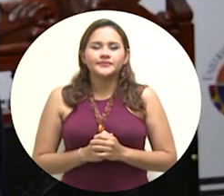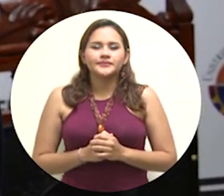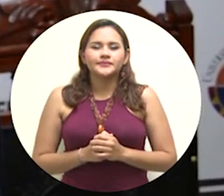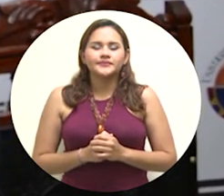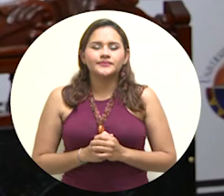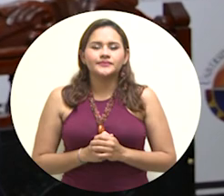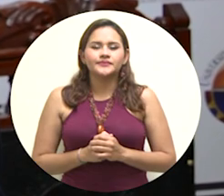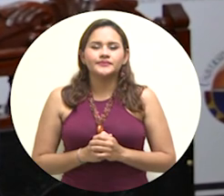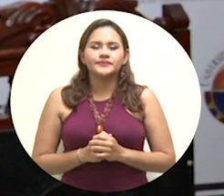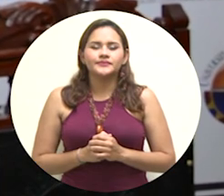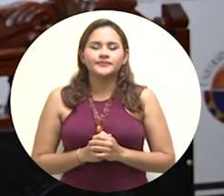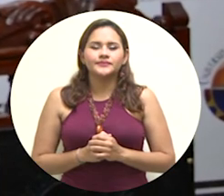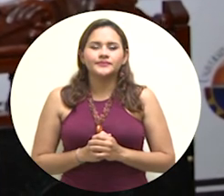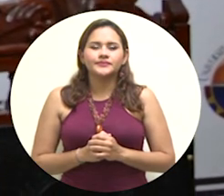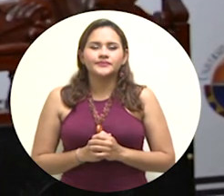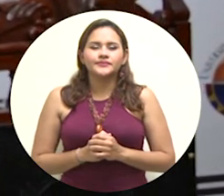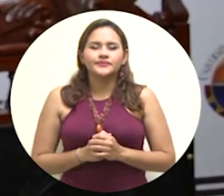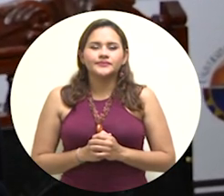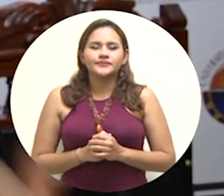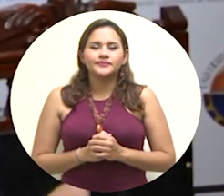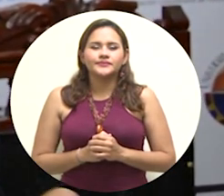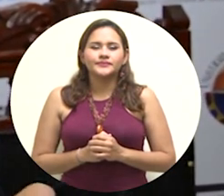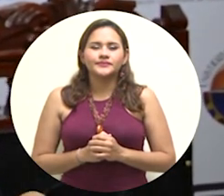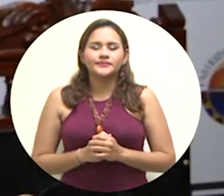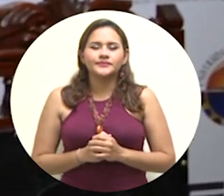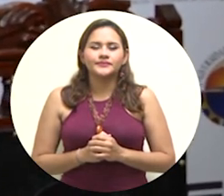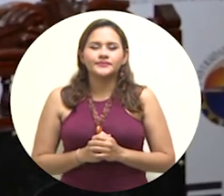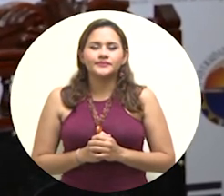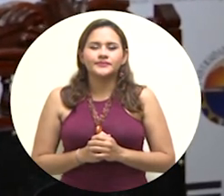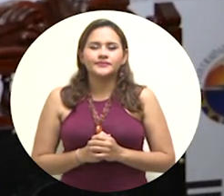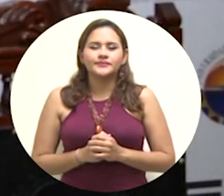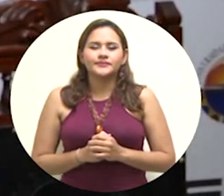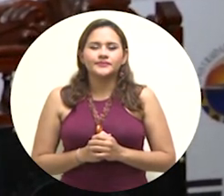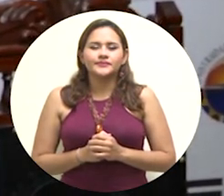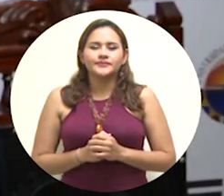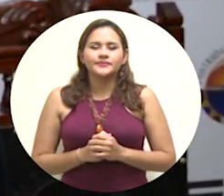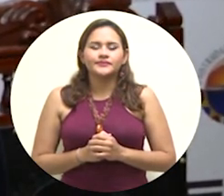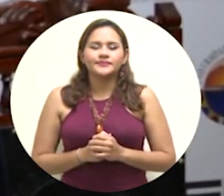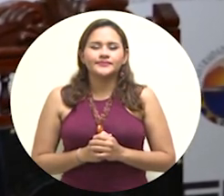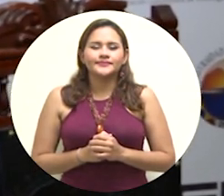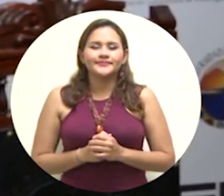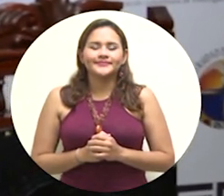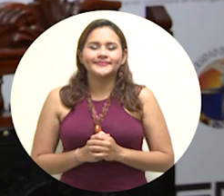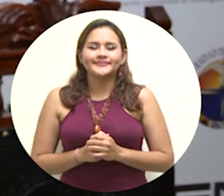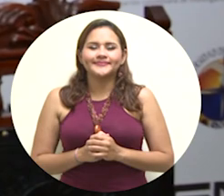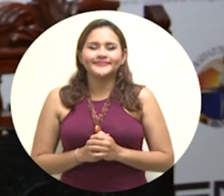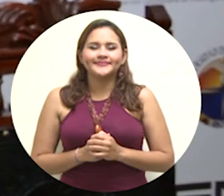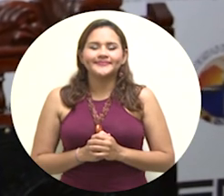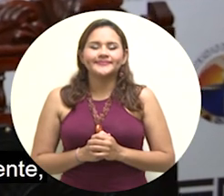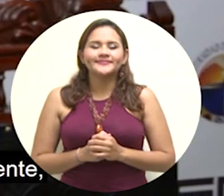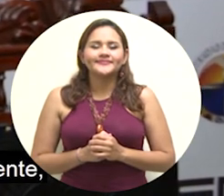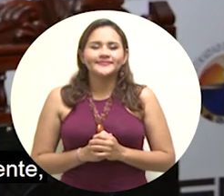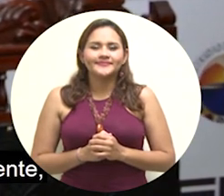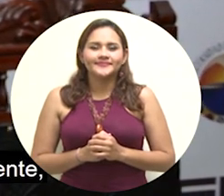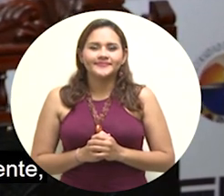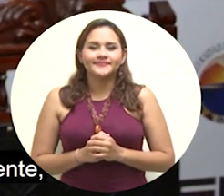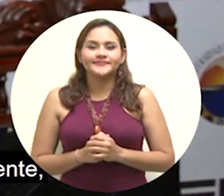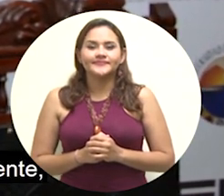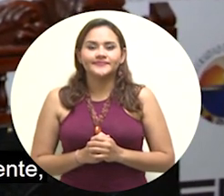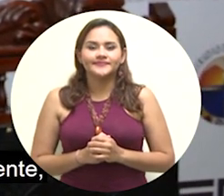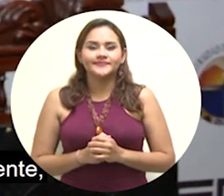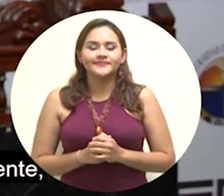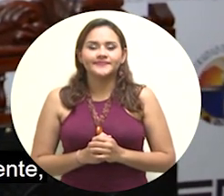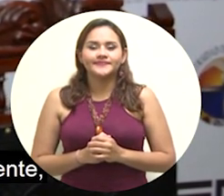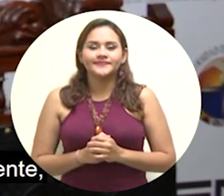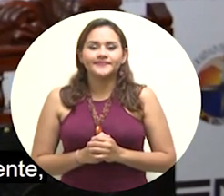really make that scale independent. And the four parameters that I talked about, it has to be site specific, it has to be locally adaptive,